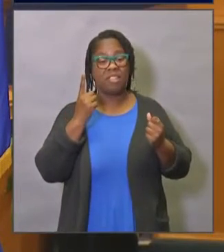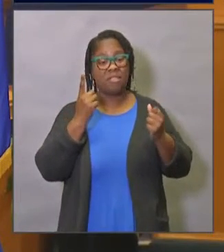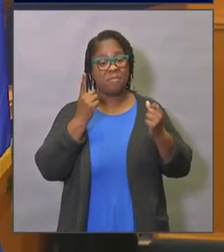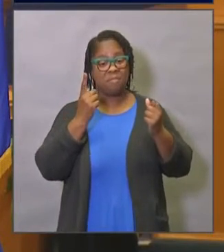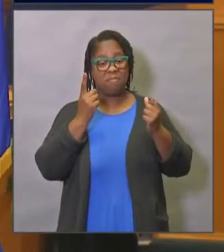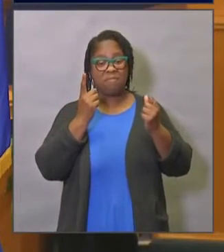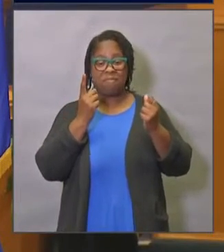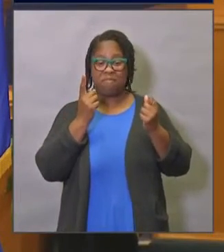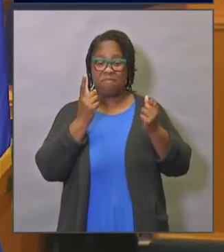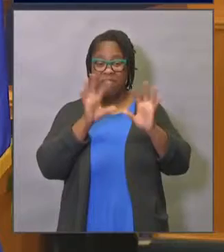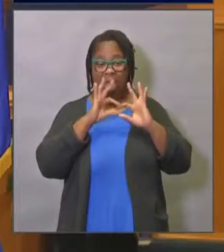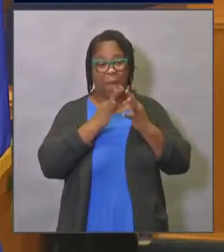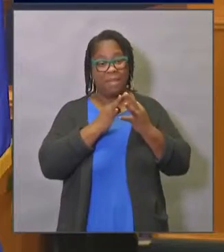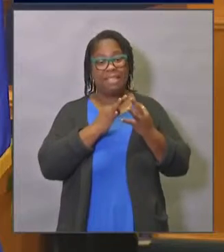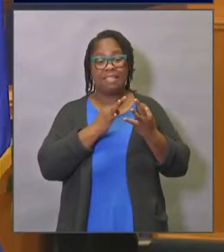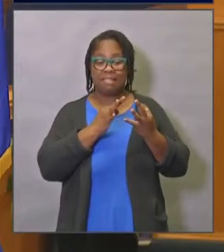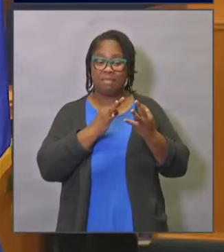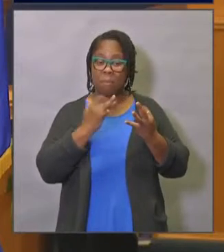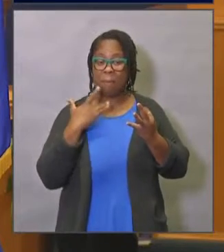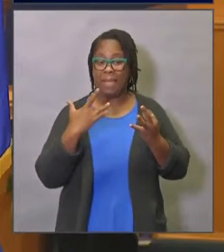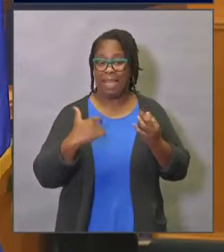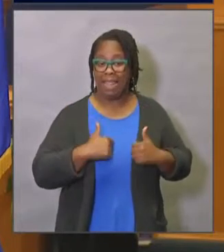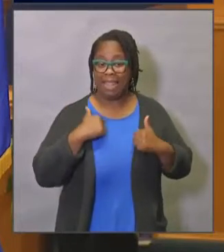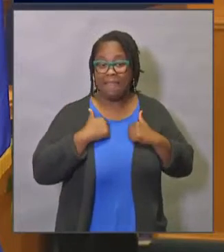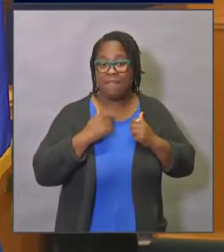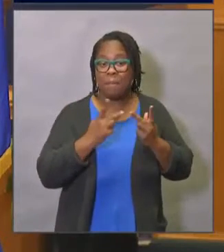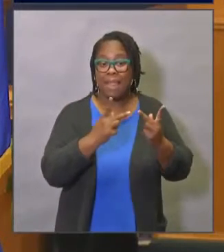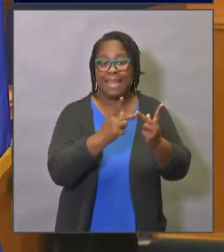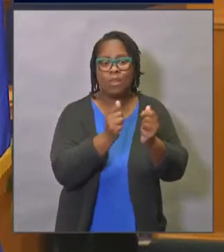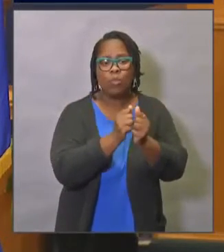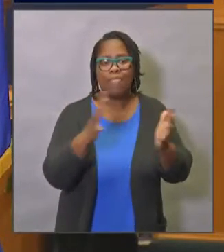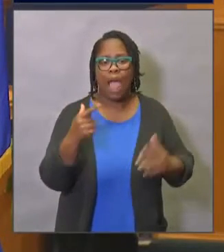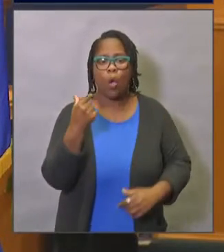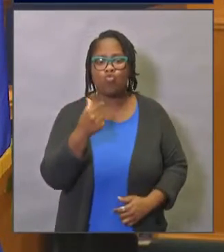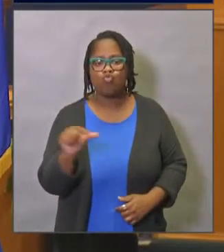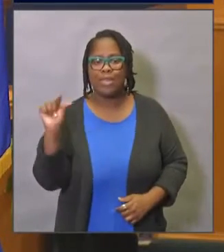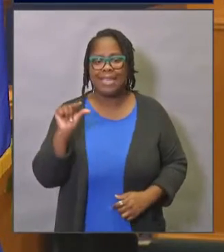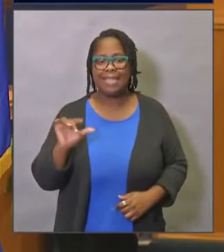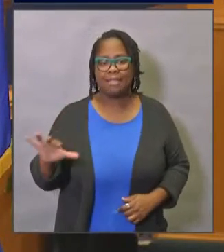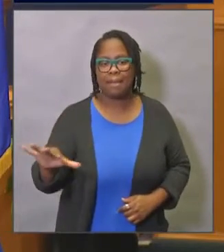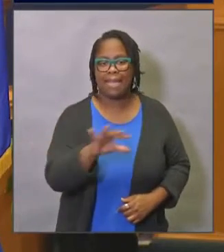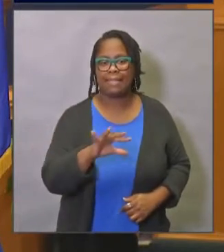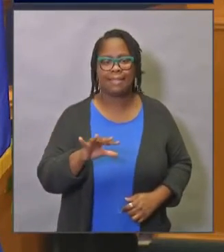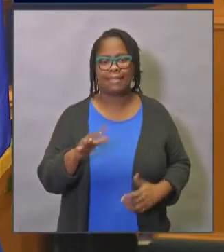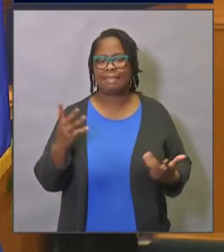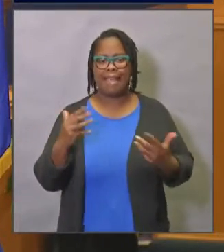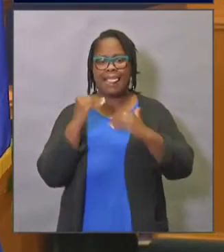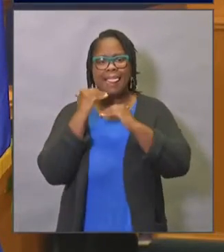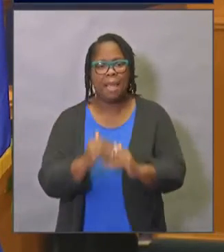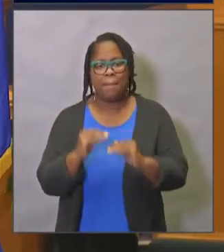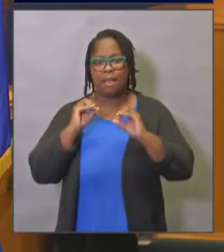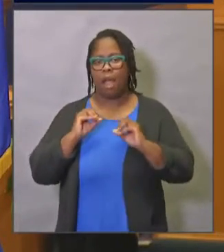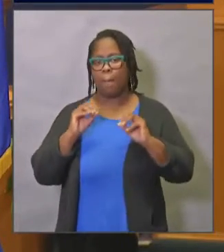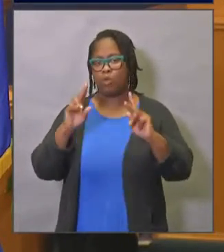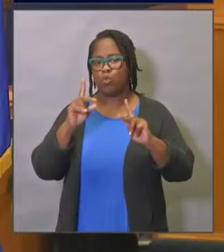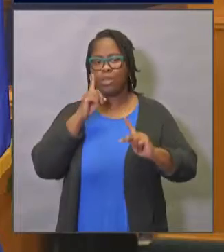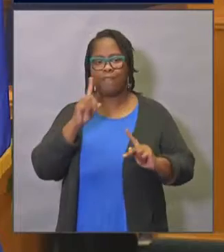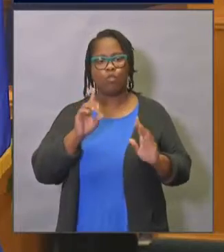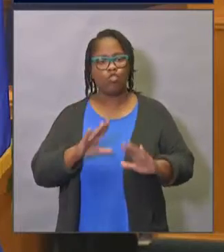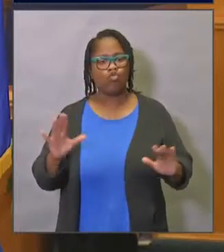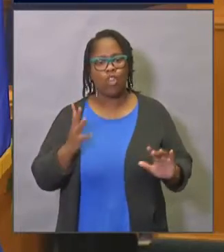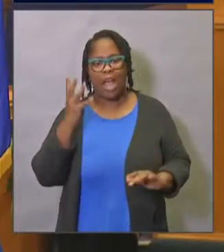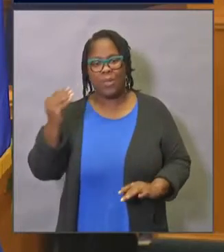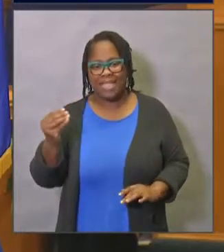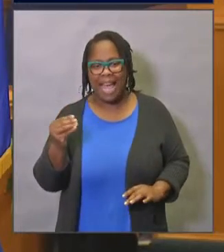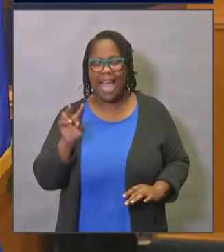without a lot of green space and without a lot of opportunities for they and their children to be able to be